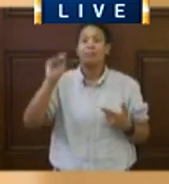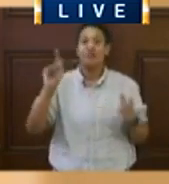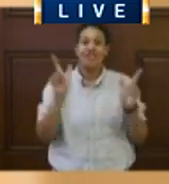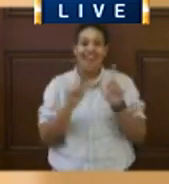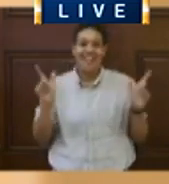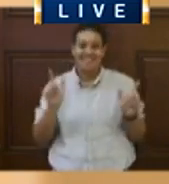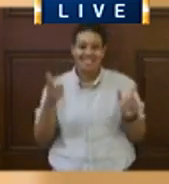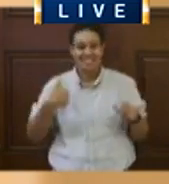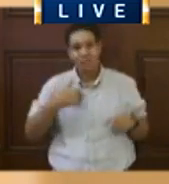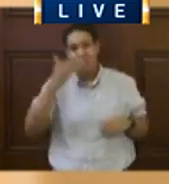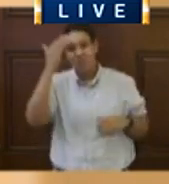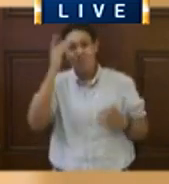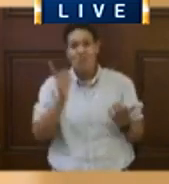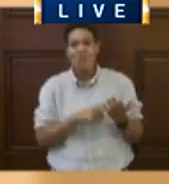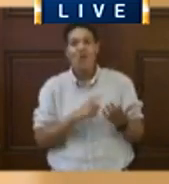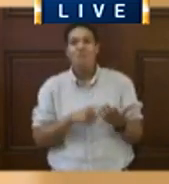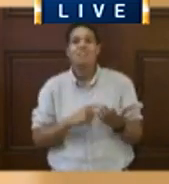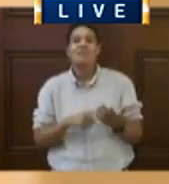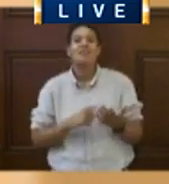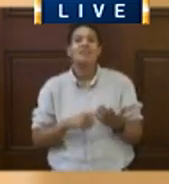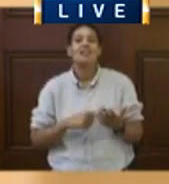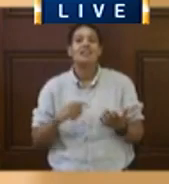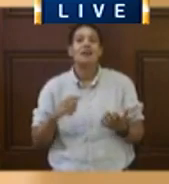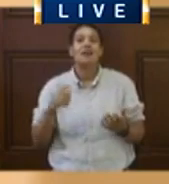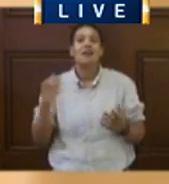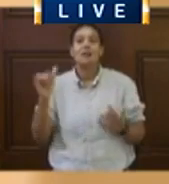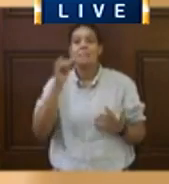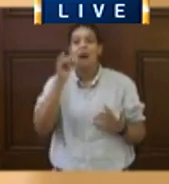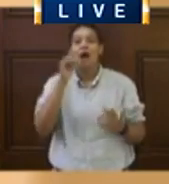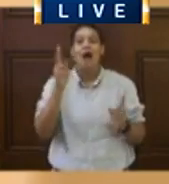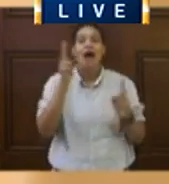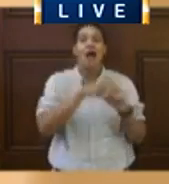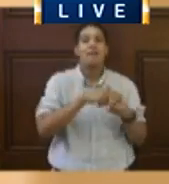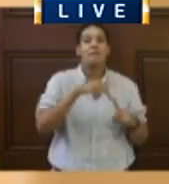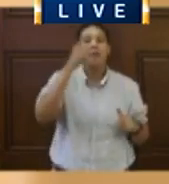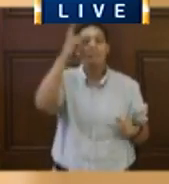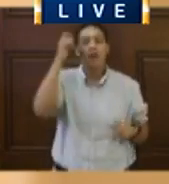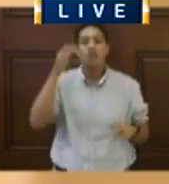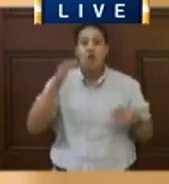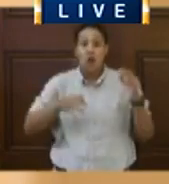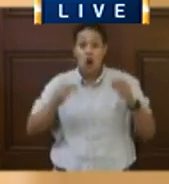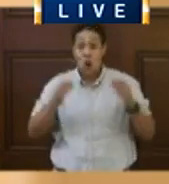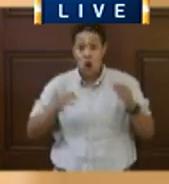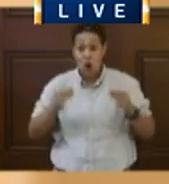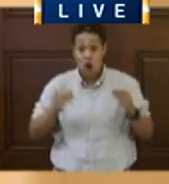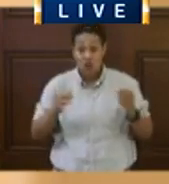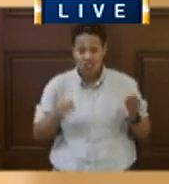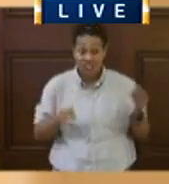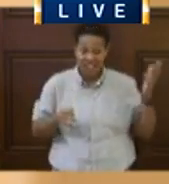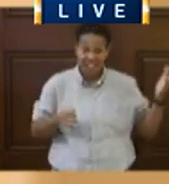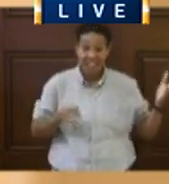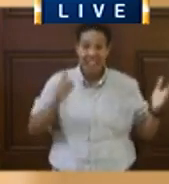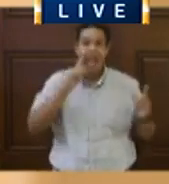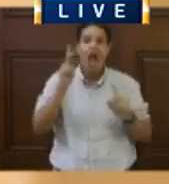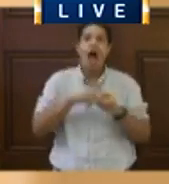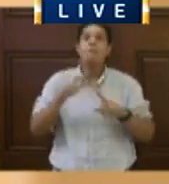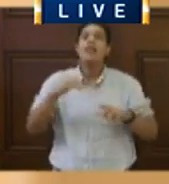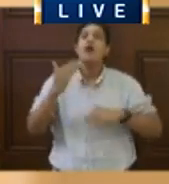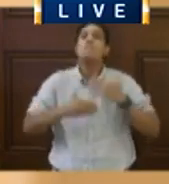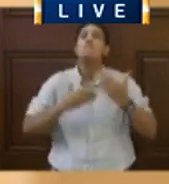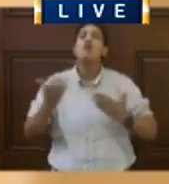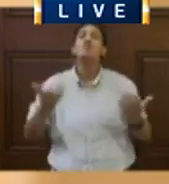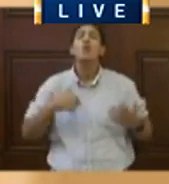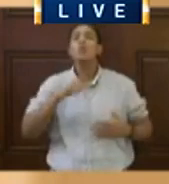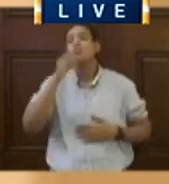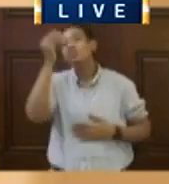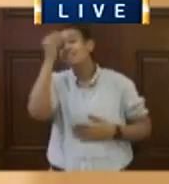sometimes bars make the application, but because it has to come from a court, the application is not processed. So what we'll say is